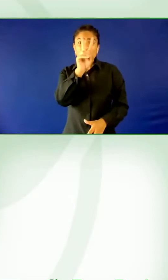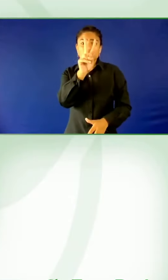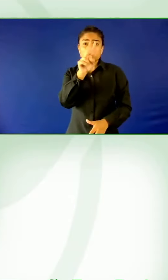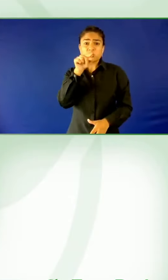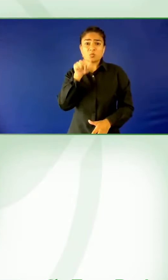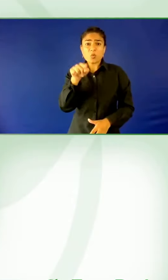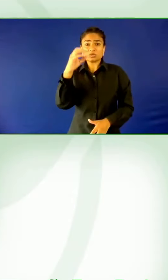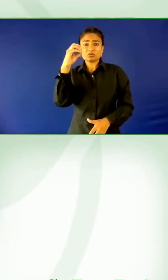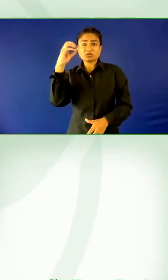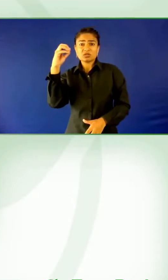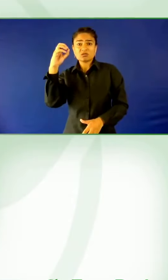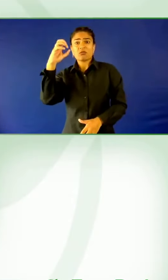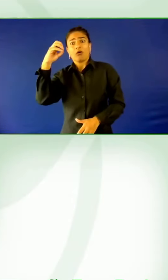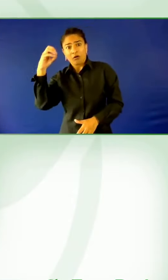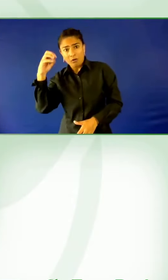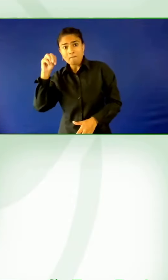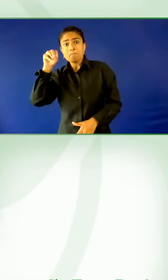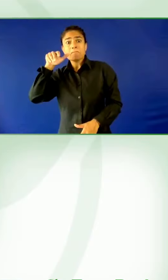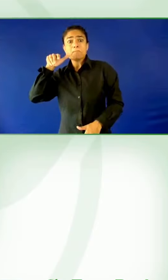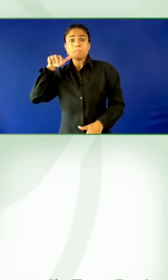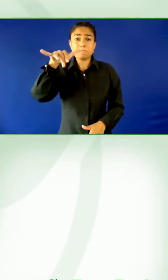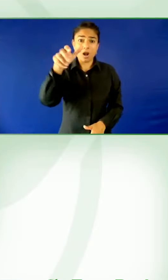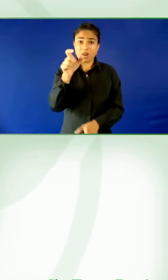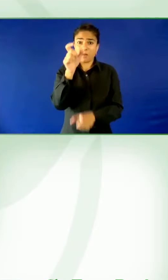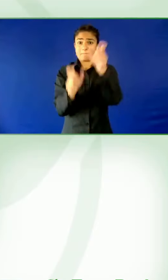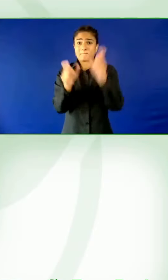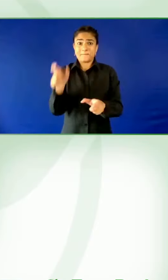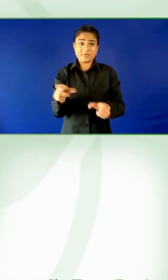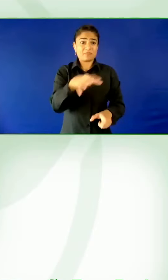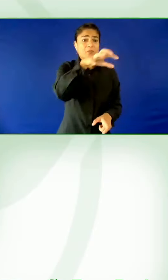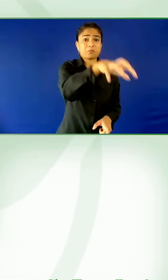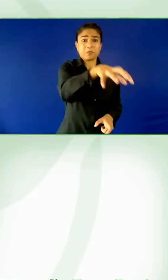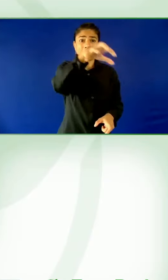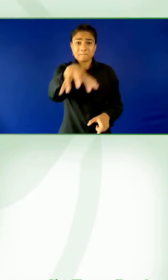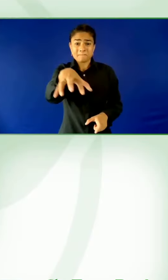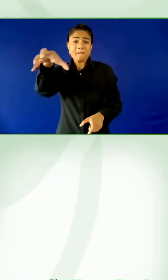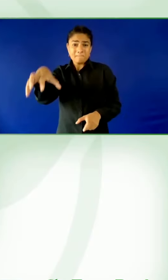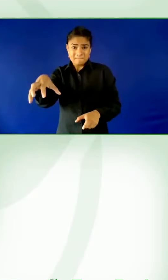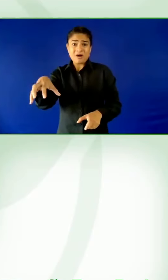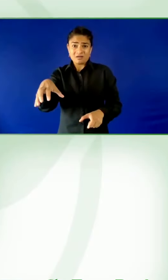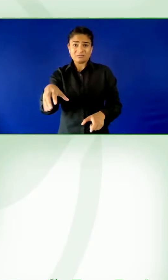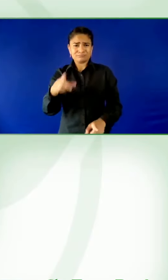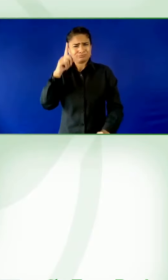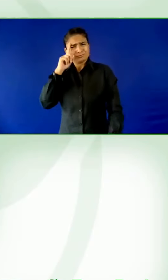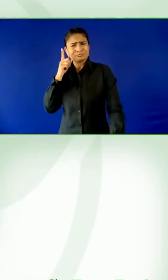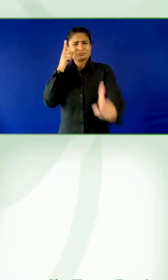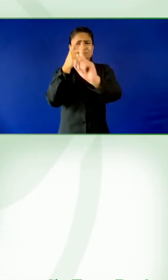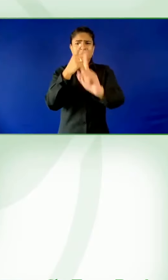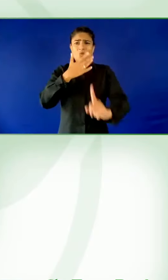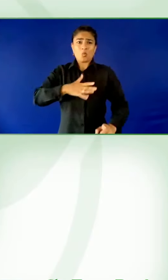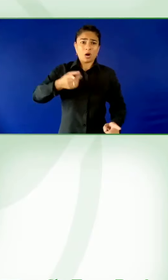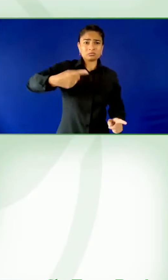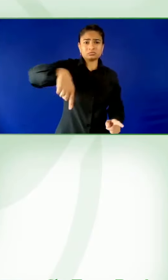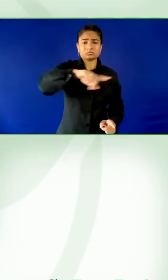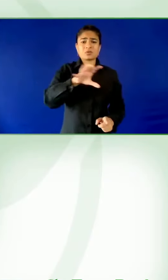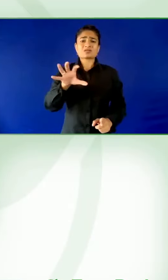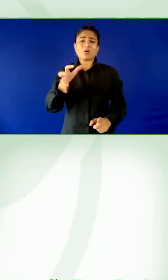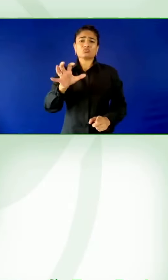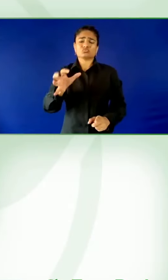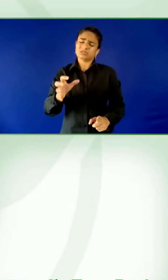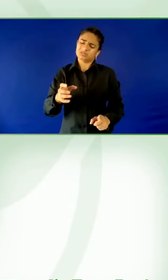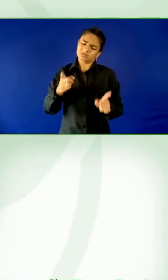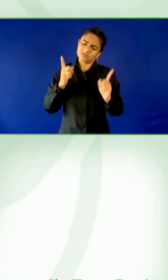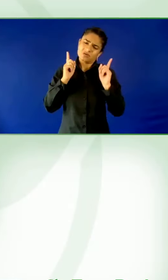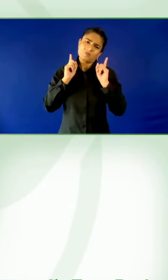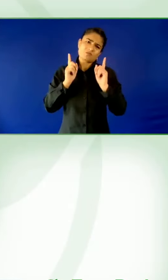where people can really contribute. And to contribute, if we